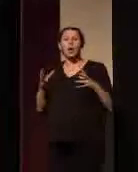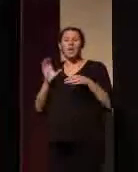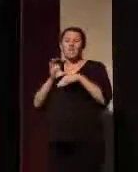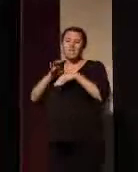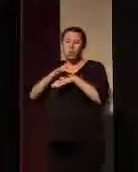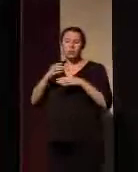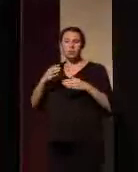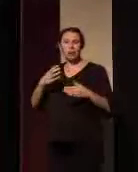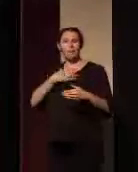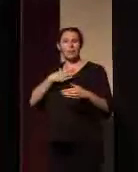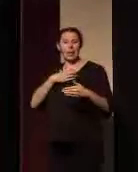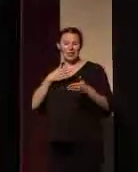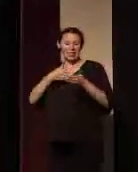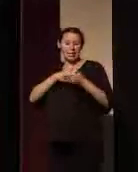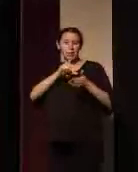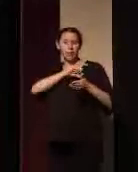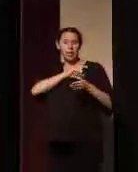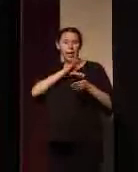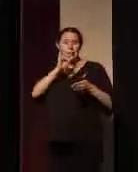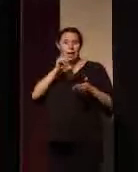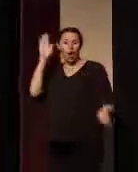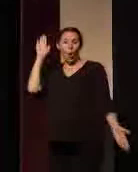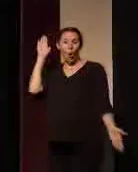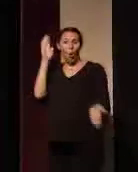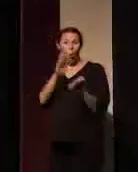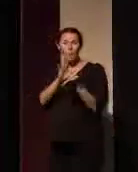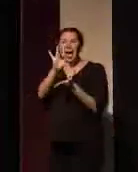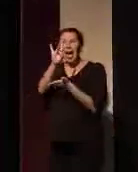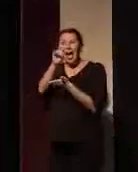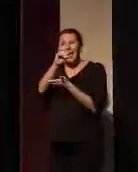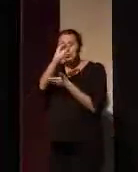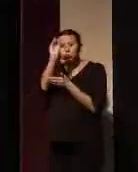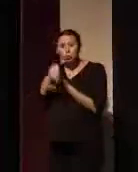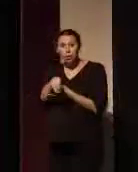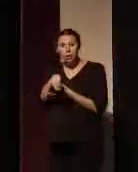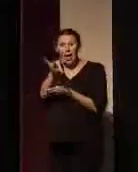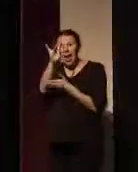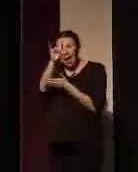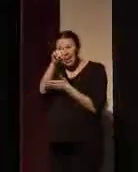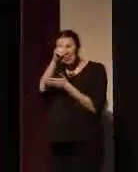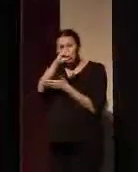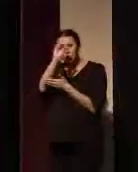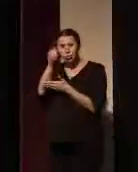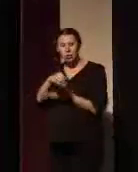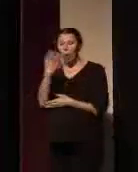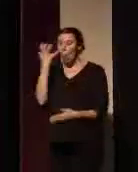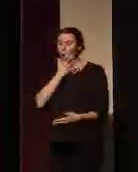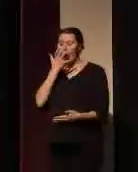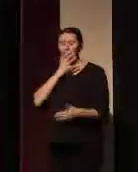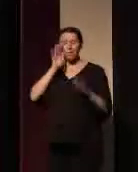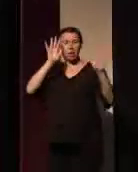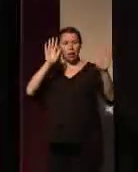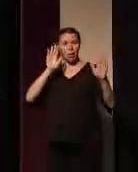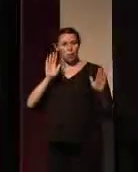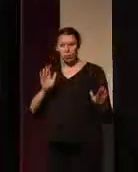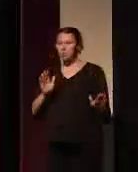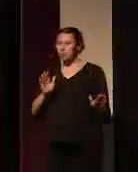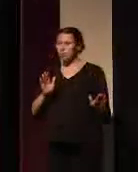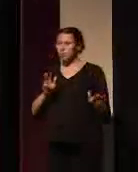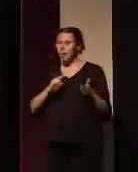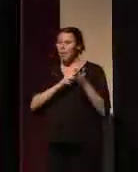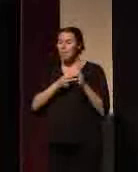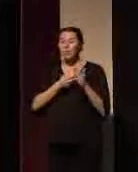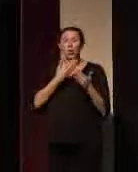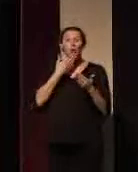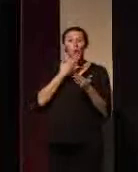against police have dropped 80%. Isn't that a fabulous thing? And so what that means is good